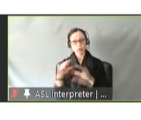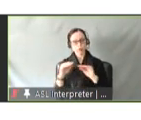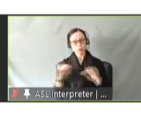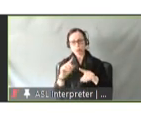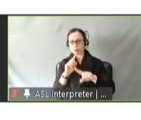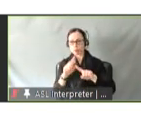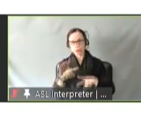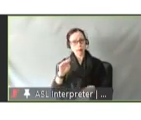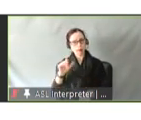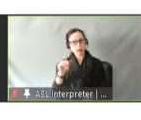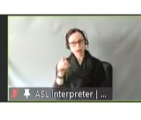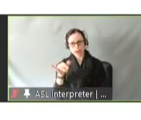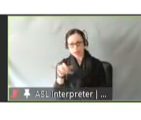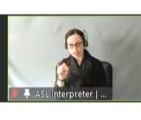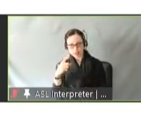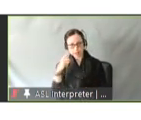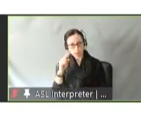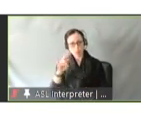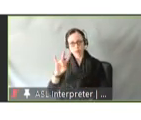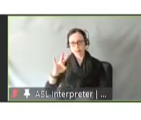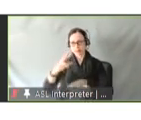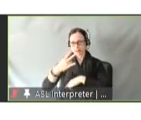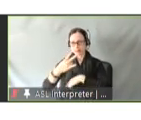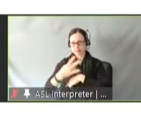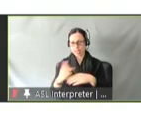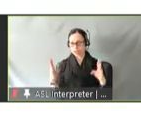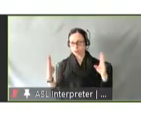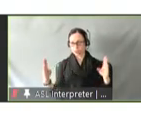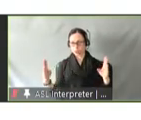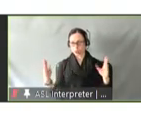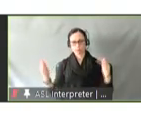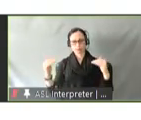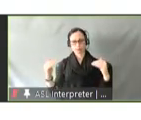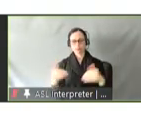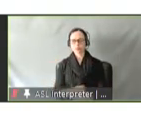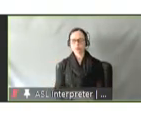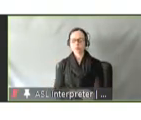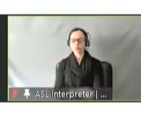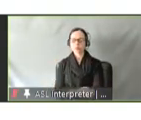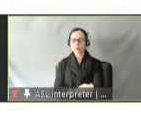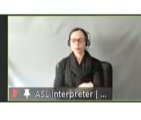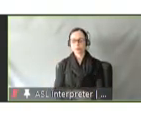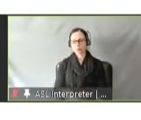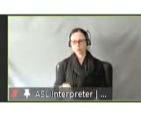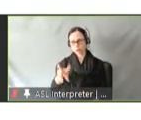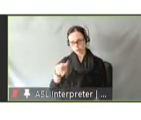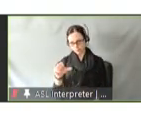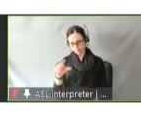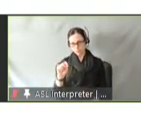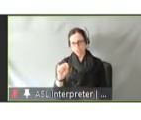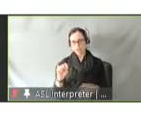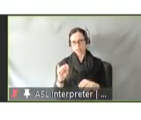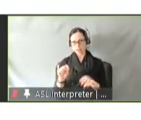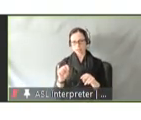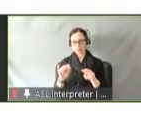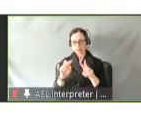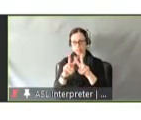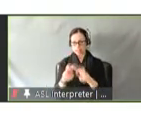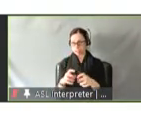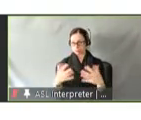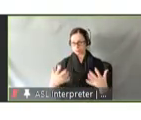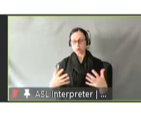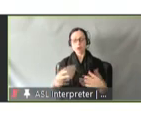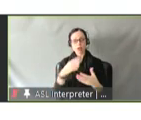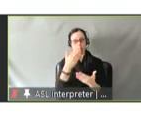or 21-day risk interval. Next slide, please. The VAST assessment was that the